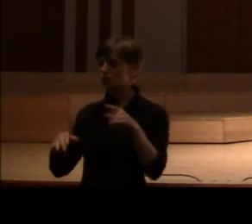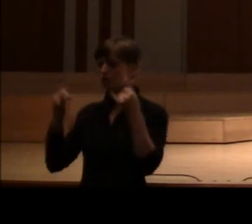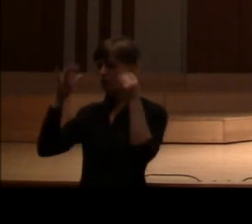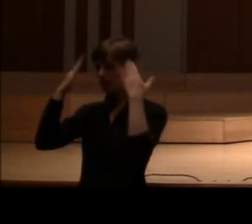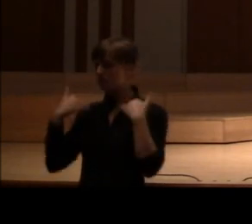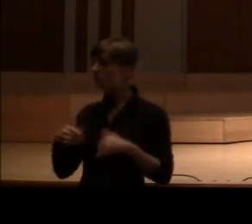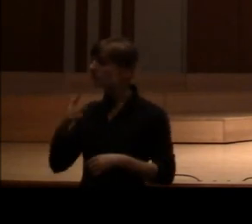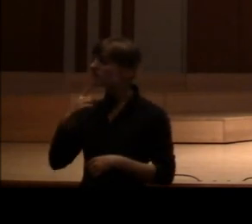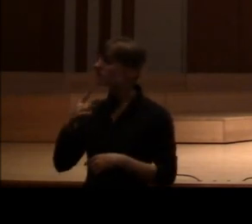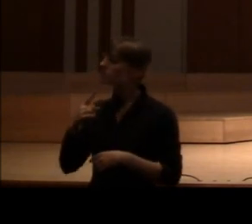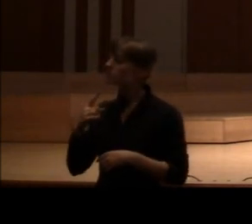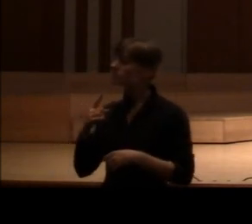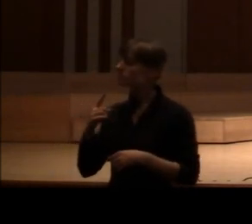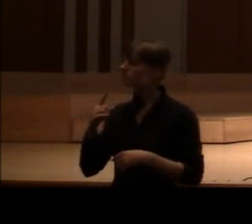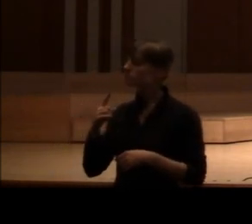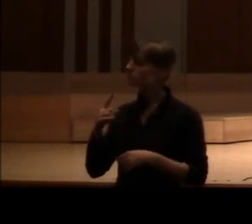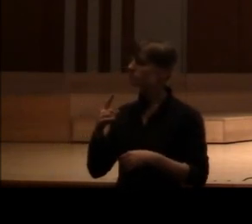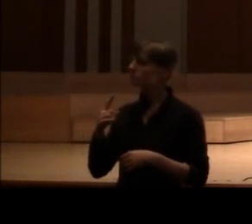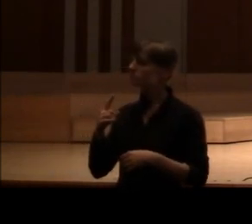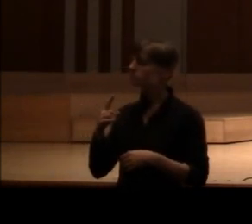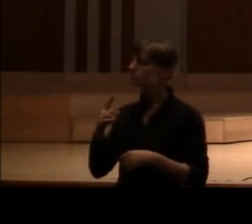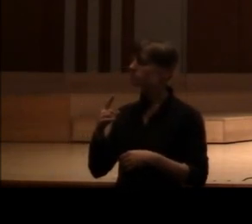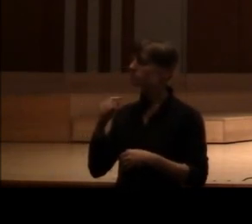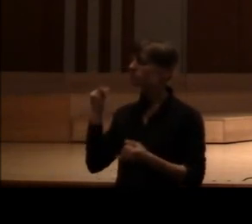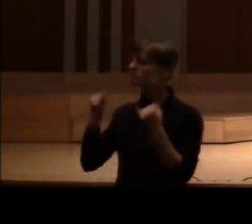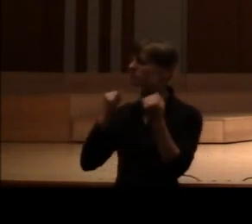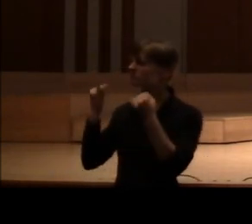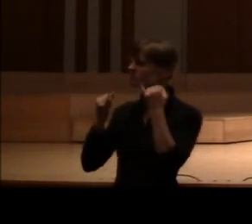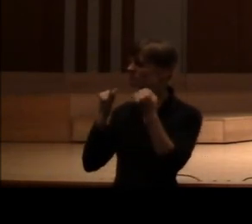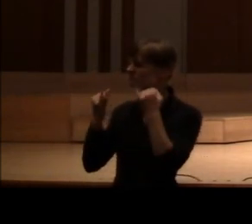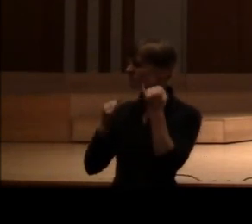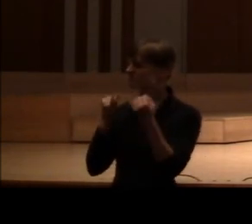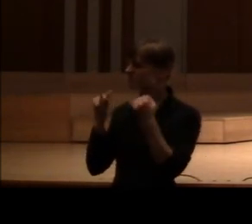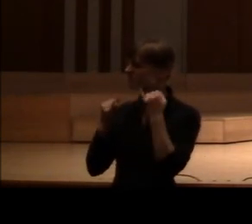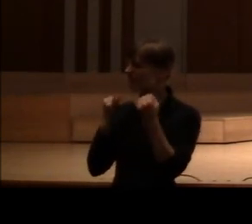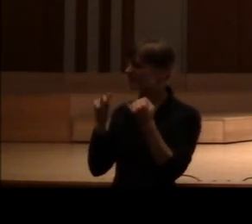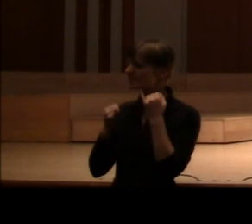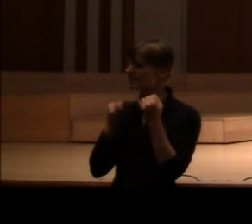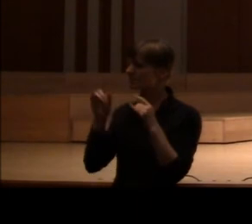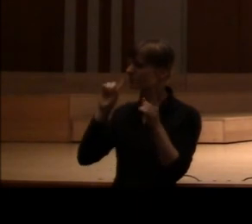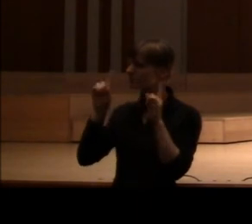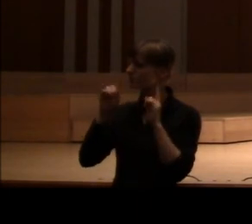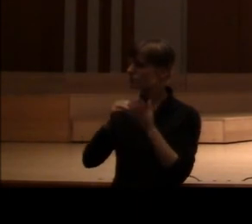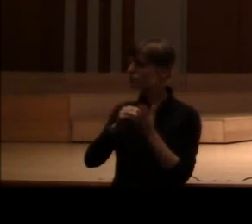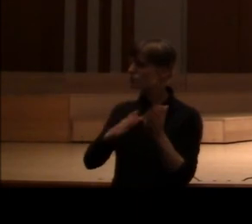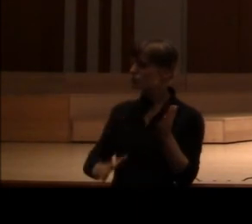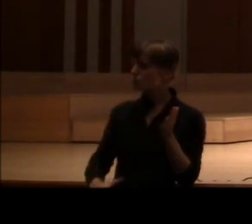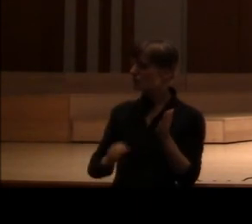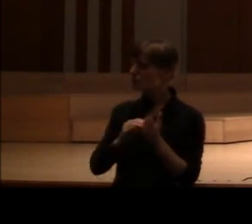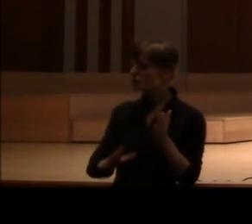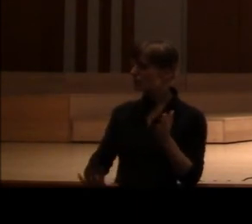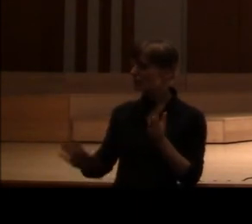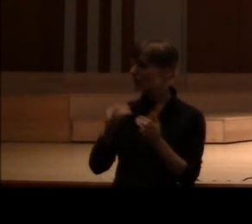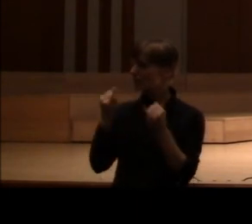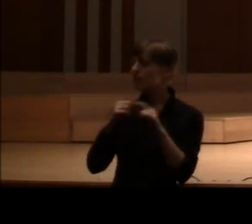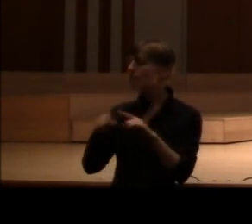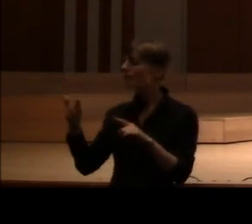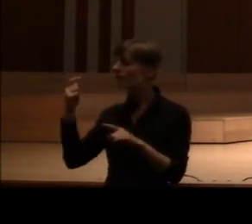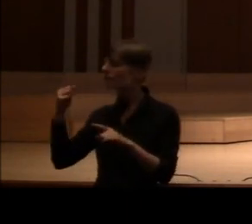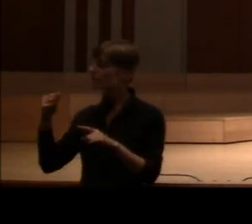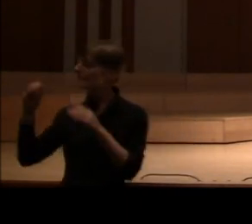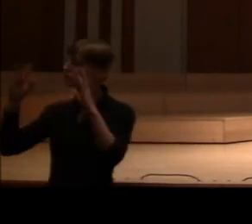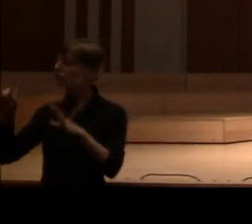think it's really important for teachers to lighten up a little bit and be more accepting of maybe those